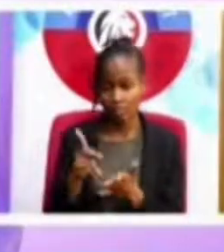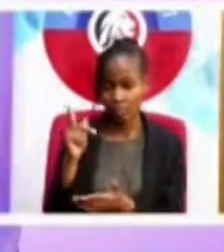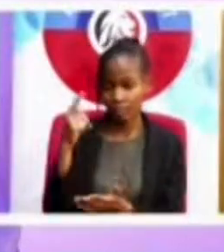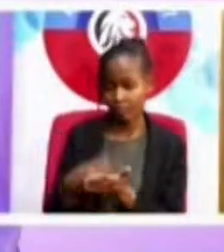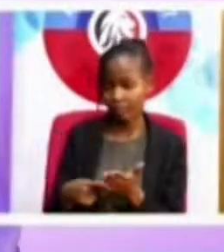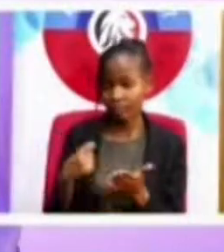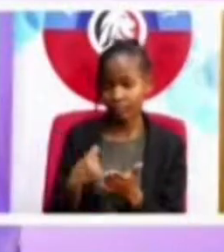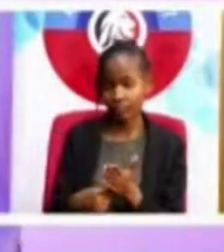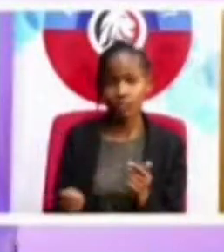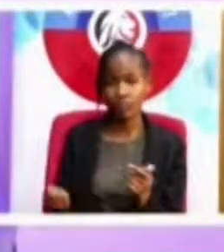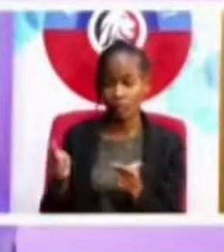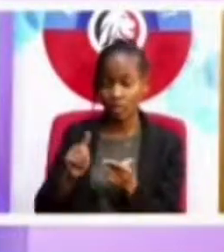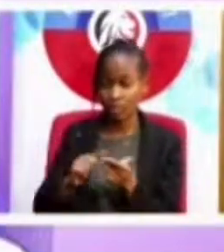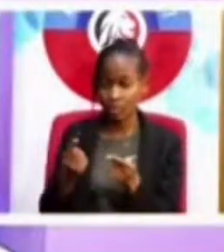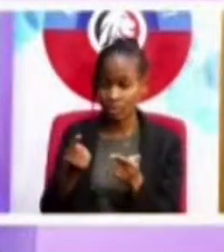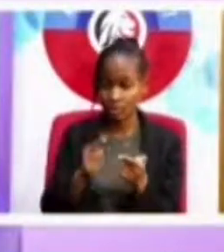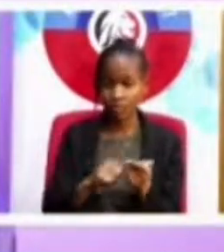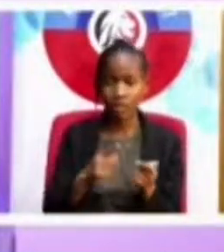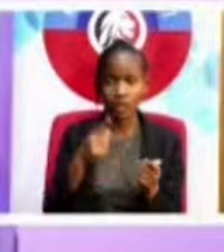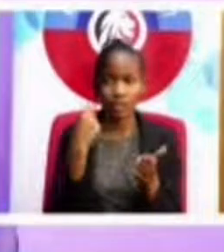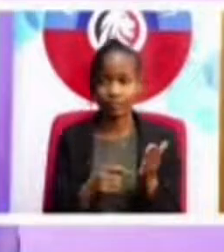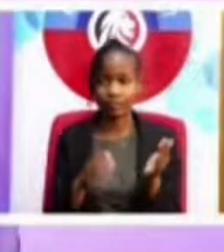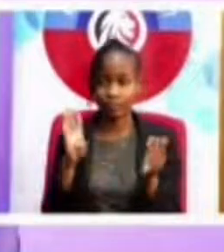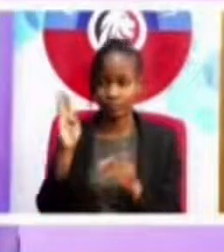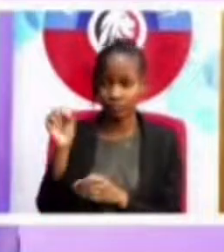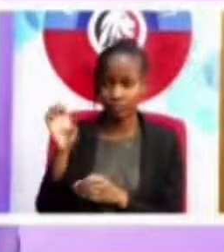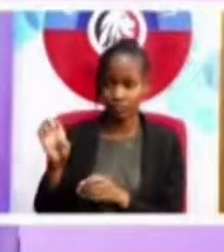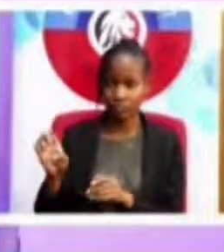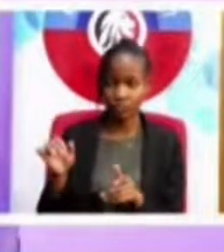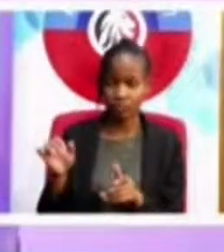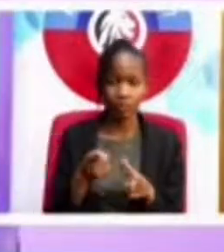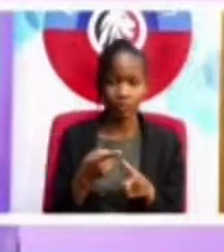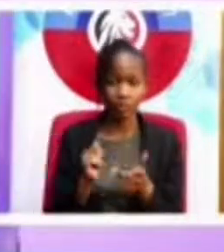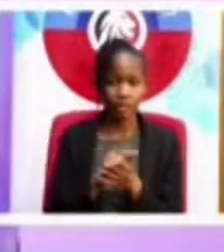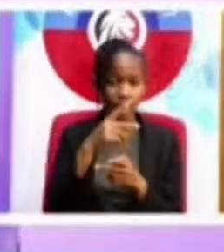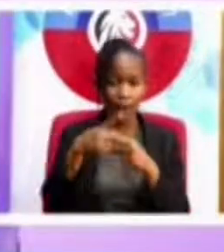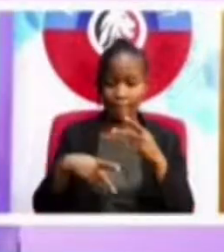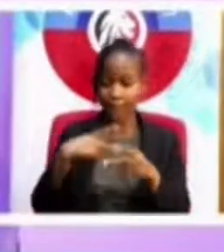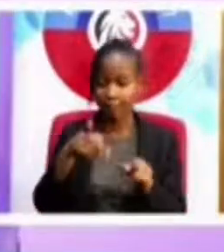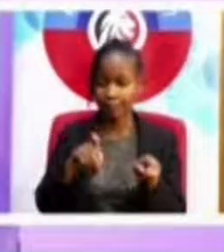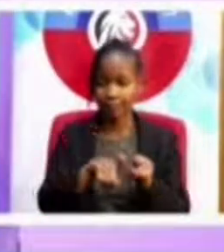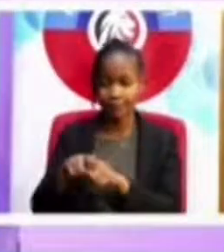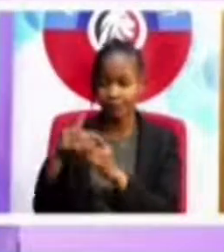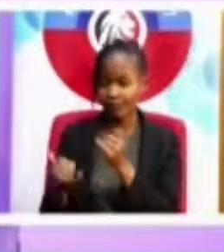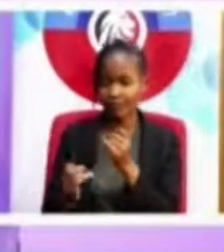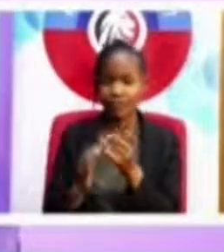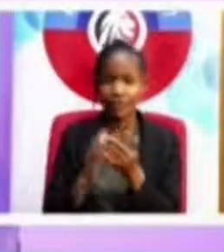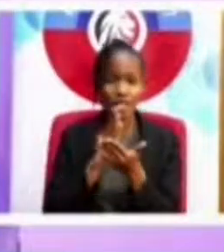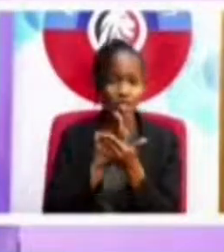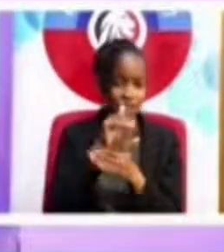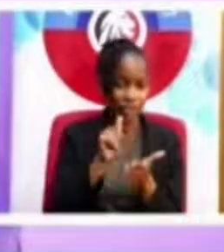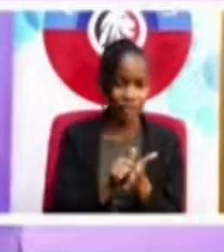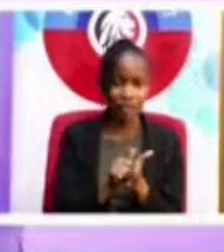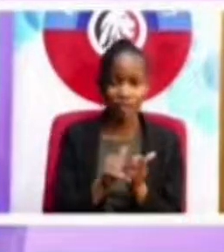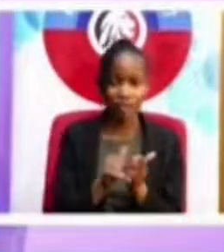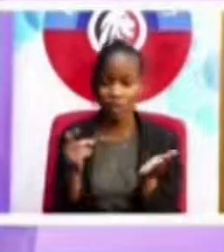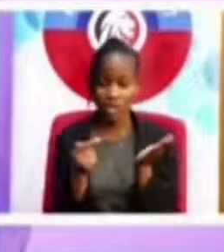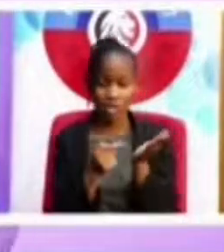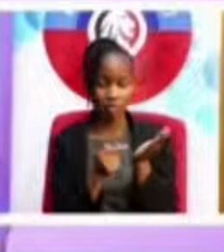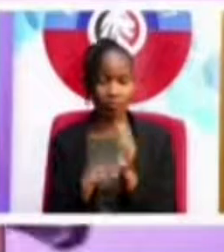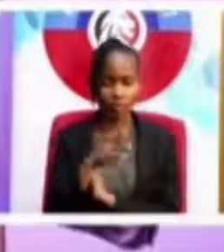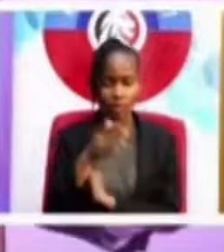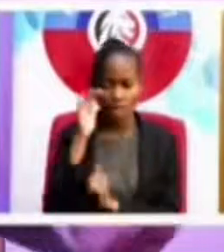the tax base. And in this broadening process, we are also now ensuring that we are in the digital space. And I believe for